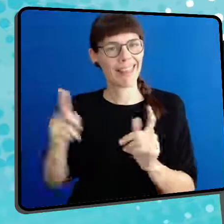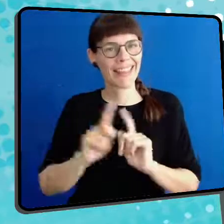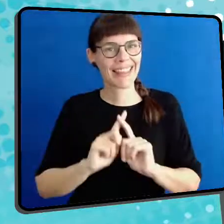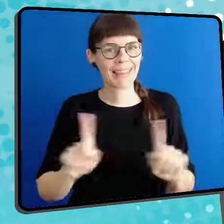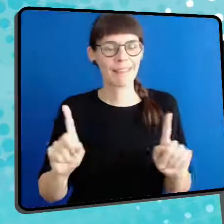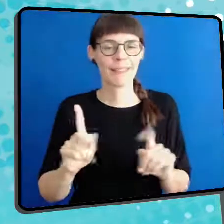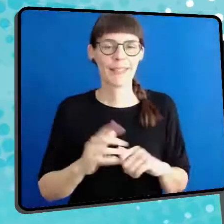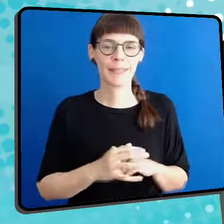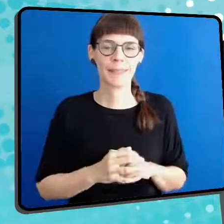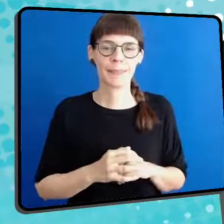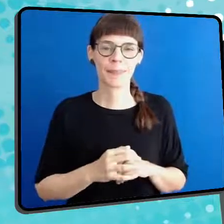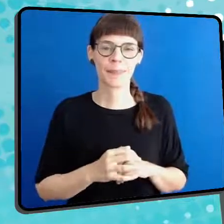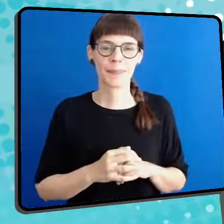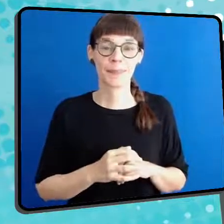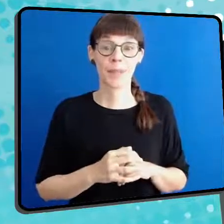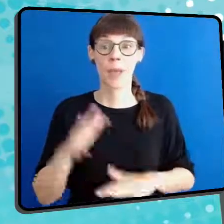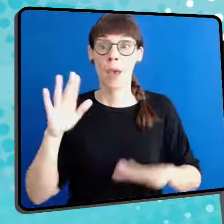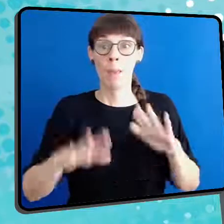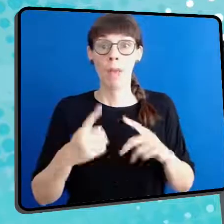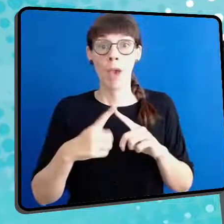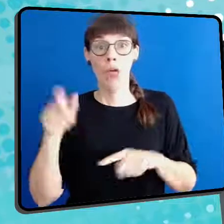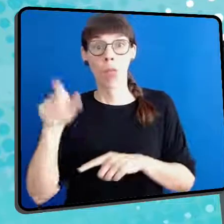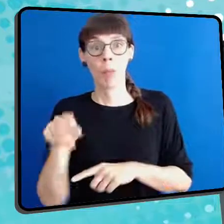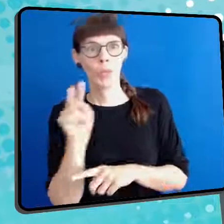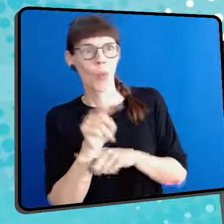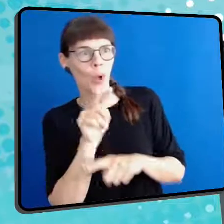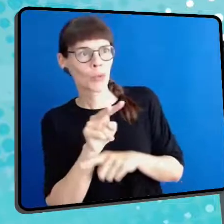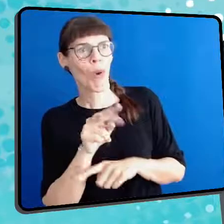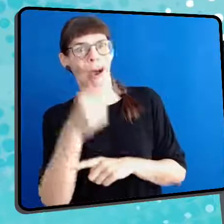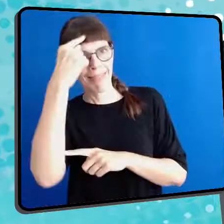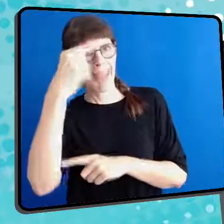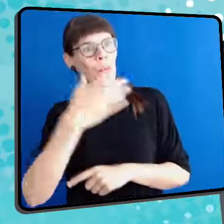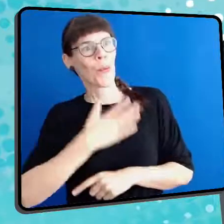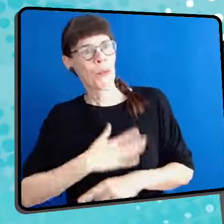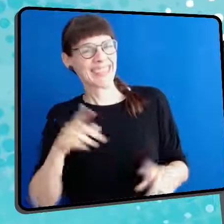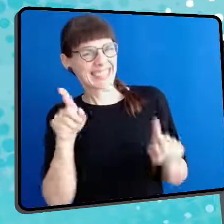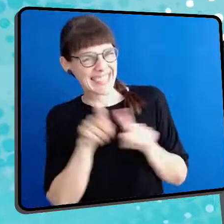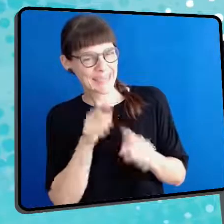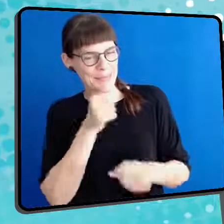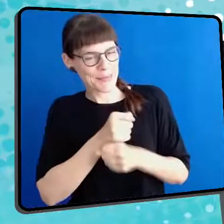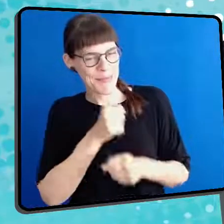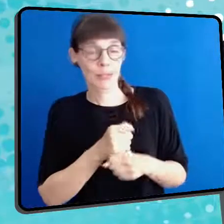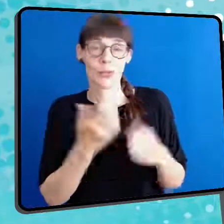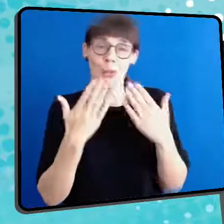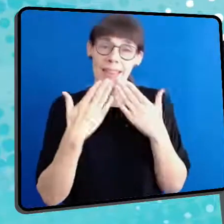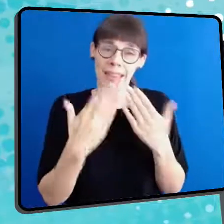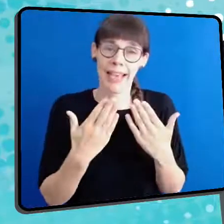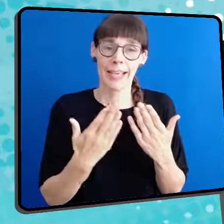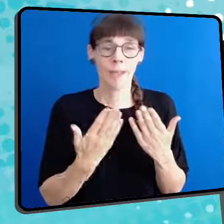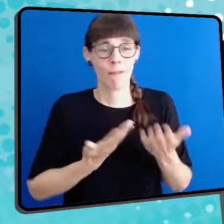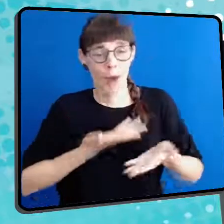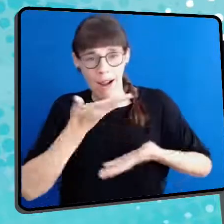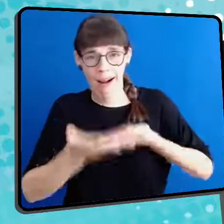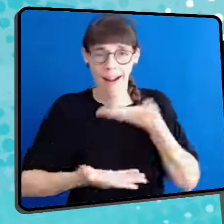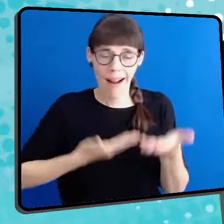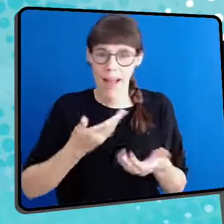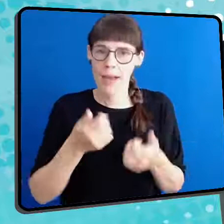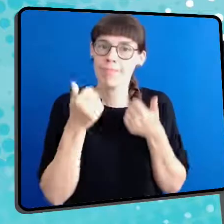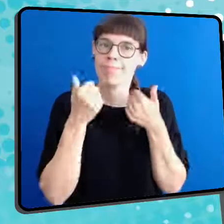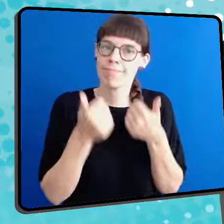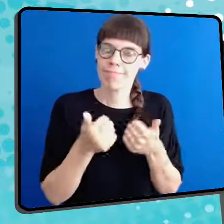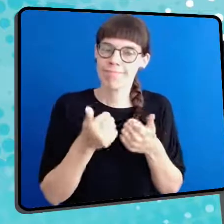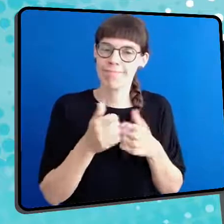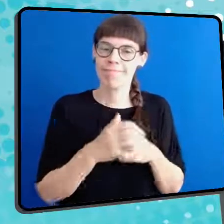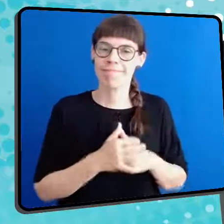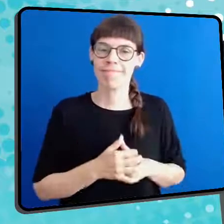be someone's dream job out there. So thank you so much for sharing what you do and who you are with us. And as I